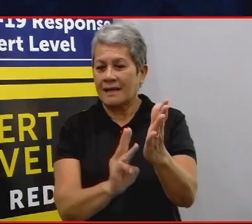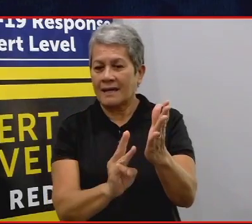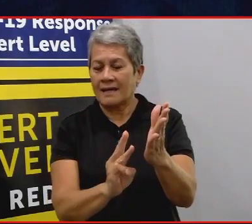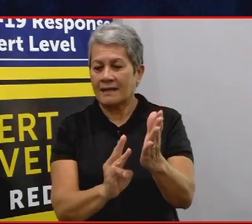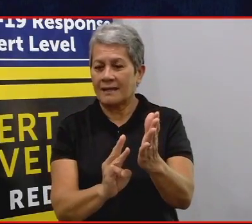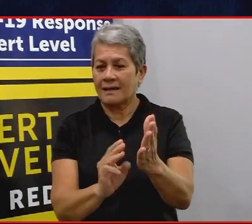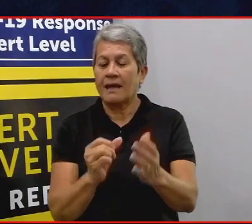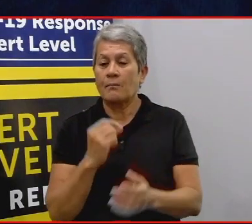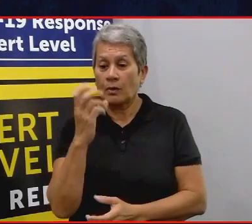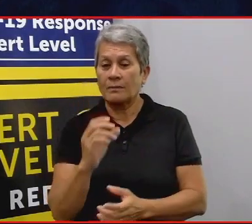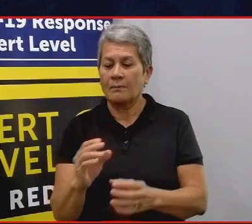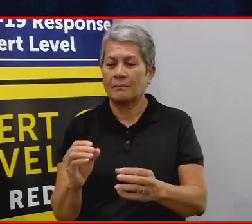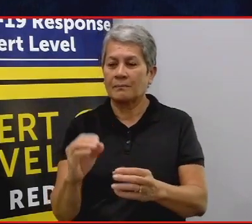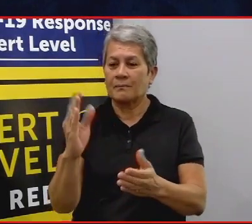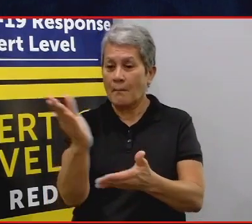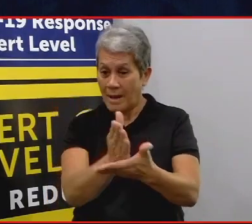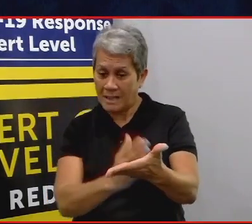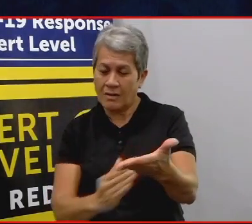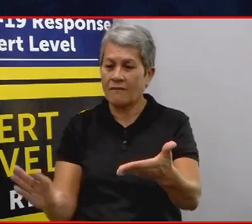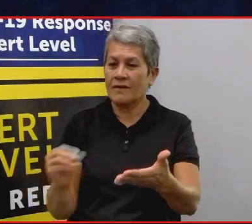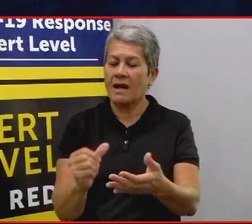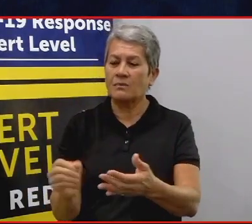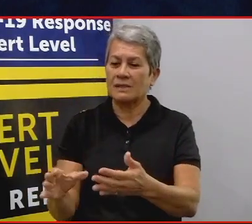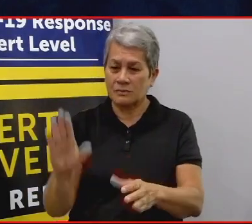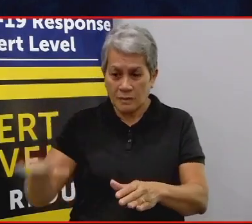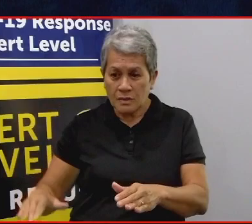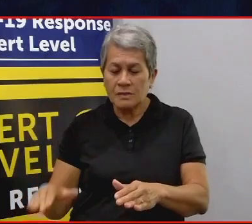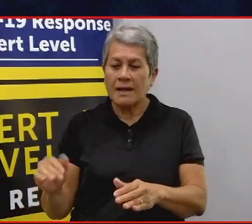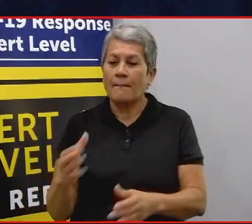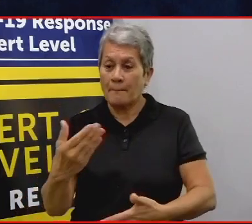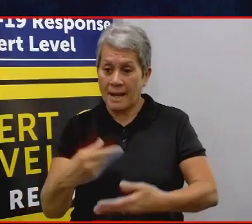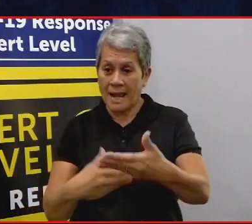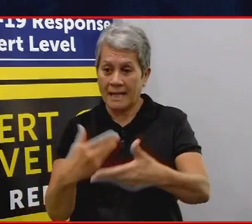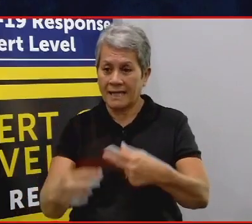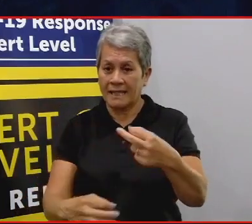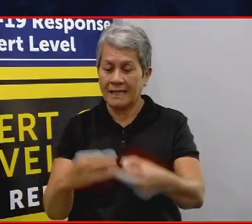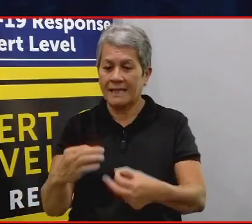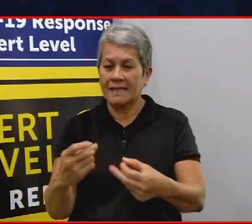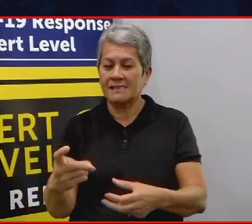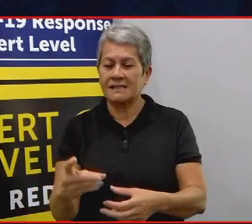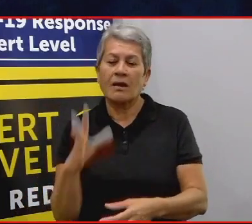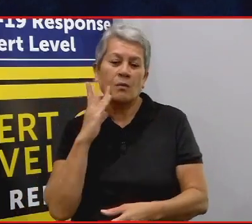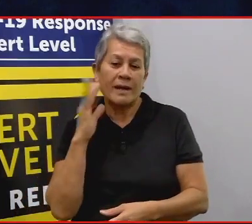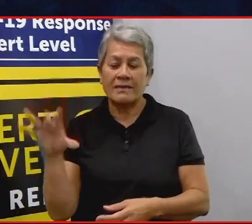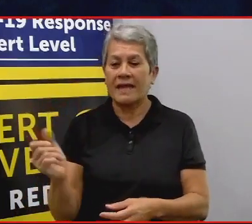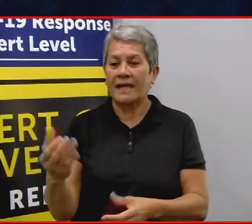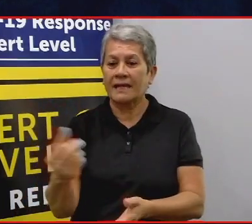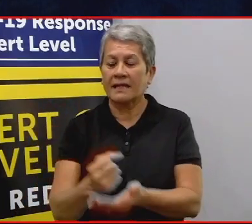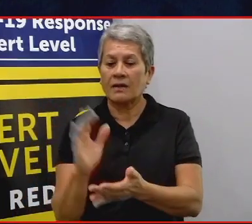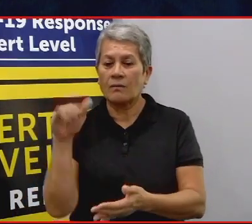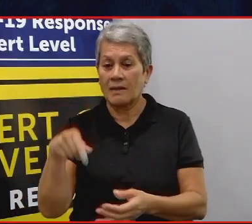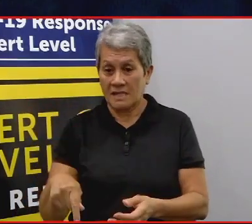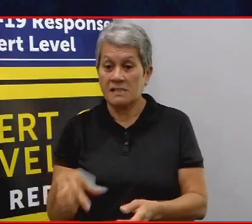risk reduction planning is preparing for what happens when these people arrive home. This week, we've been